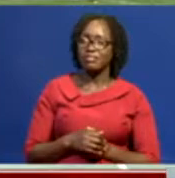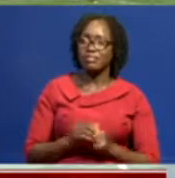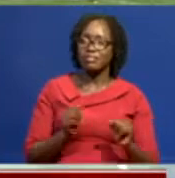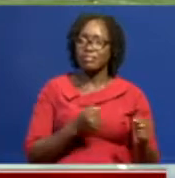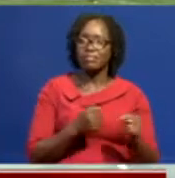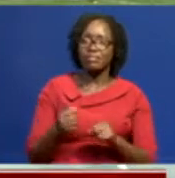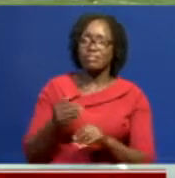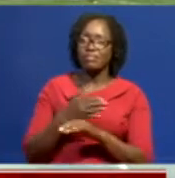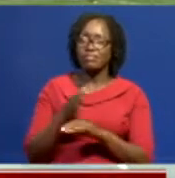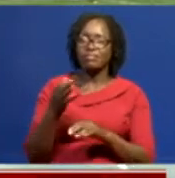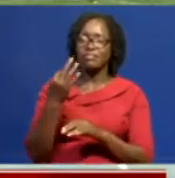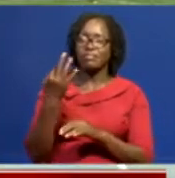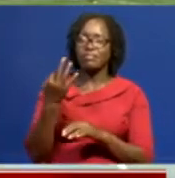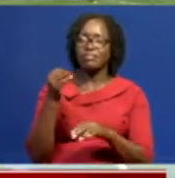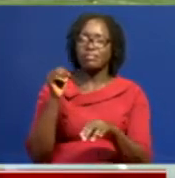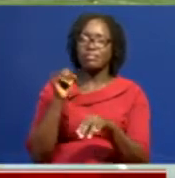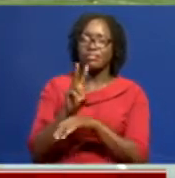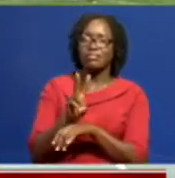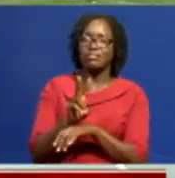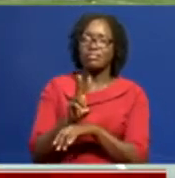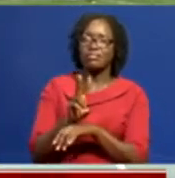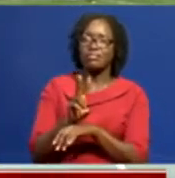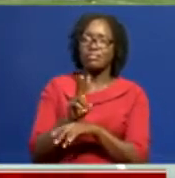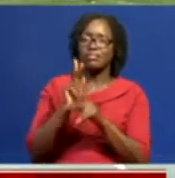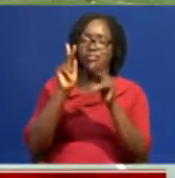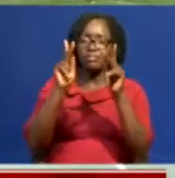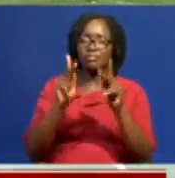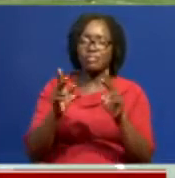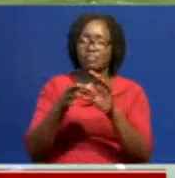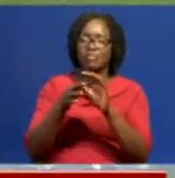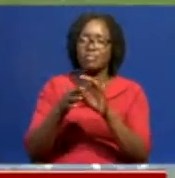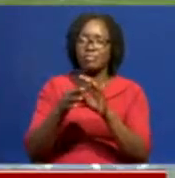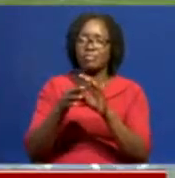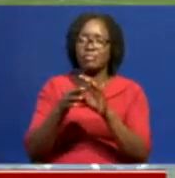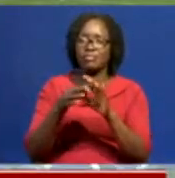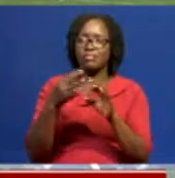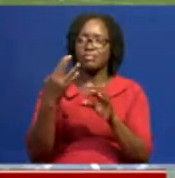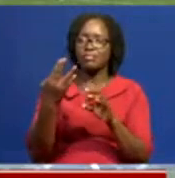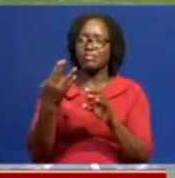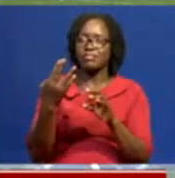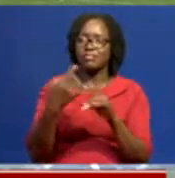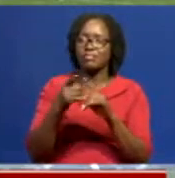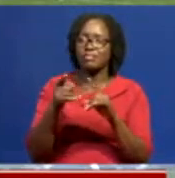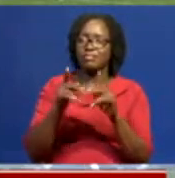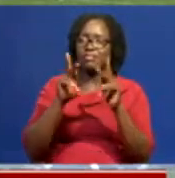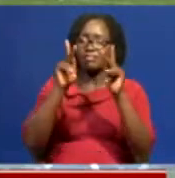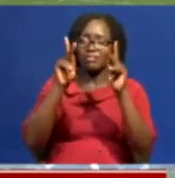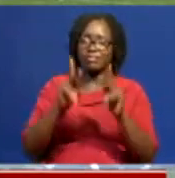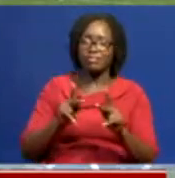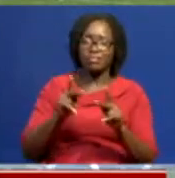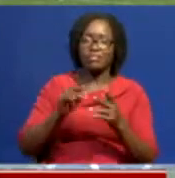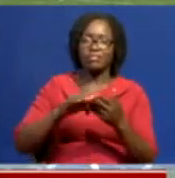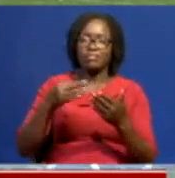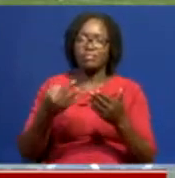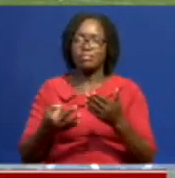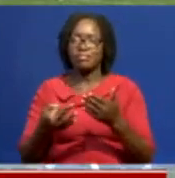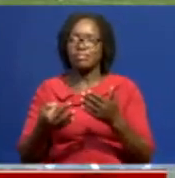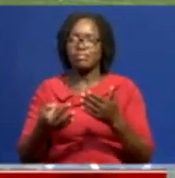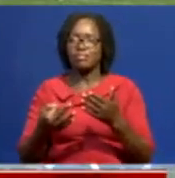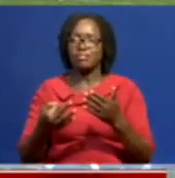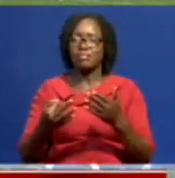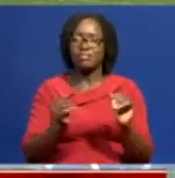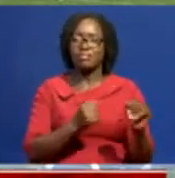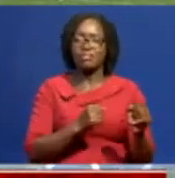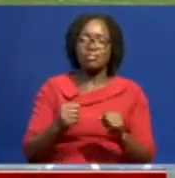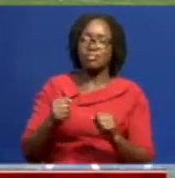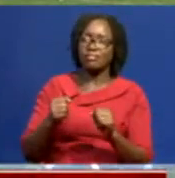Homabay lost the third penalty kick, giving Kisumu combined a gleam of hope, but Kisumu failed to capitalize on the blip as